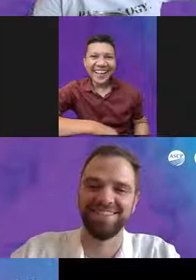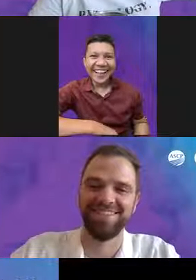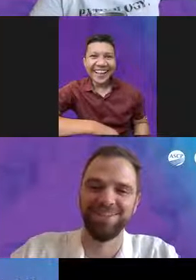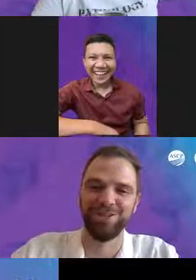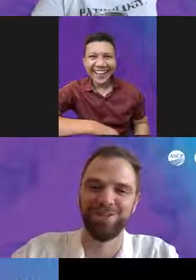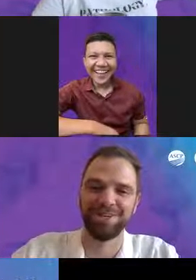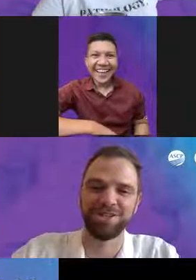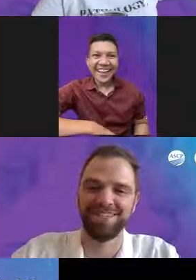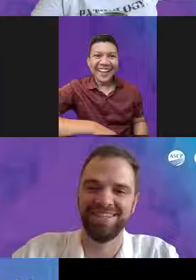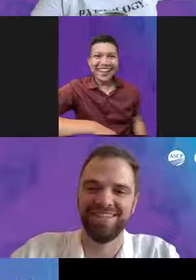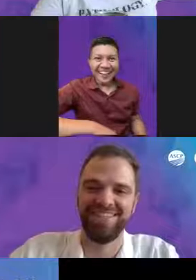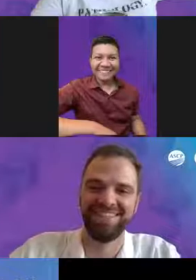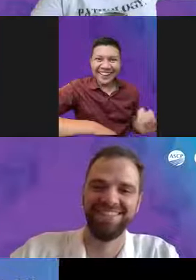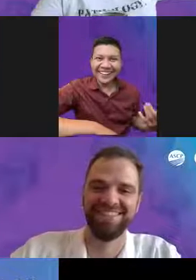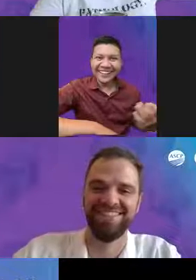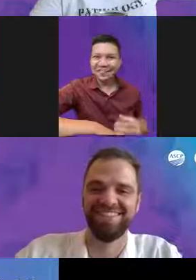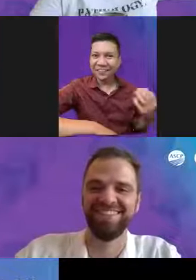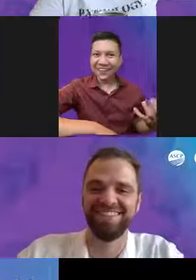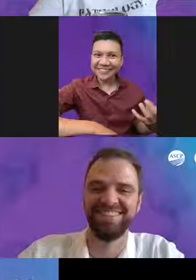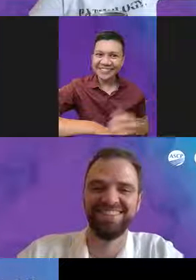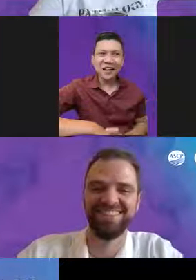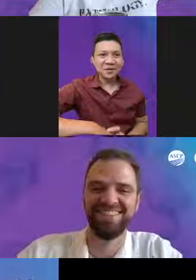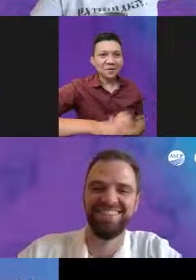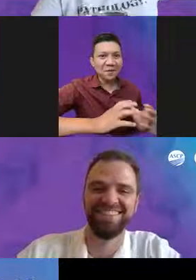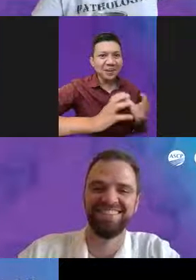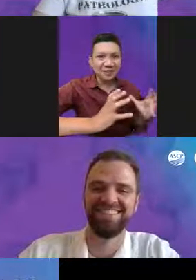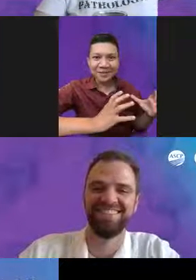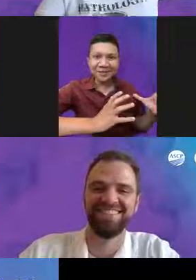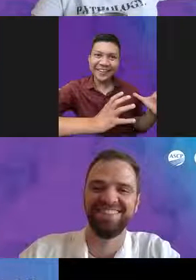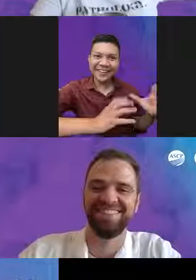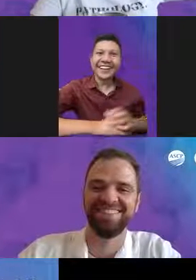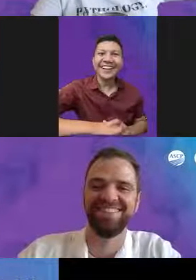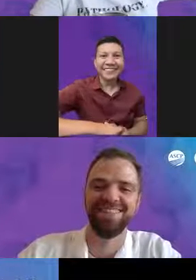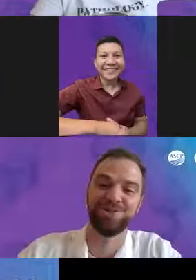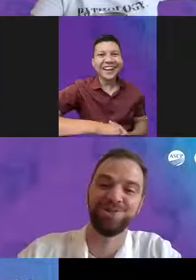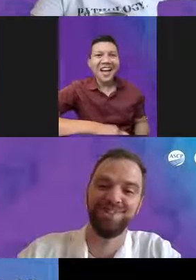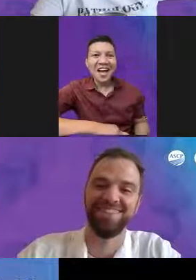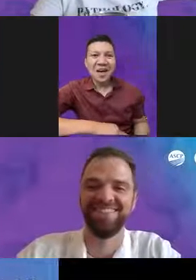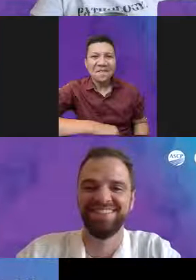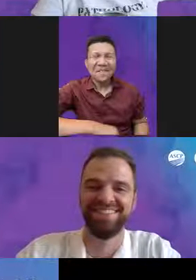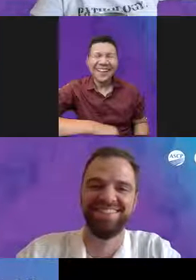delicious, full of oxygen. Right, full of oxygen, but you don't want it to be too big.